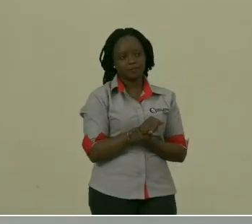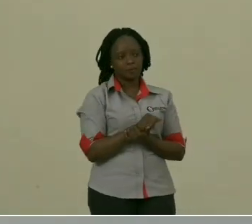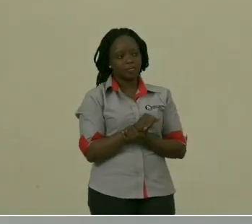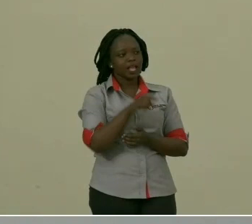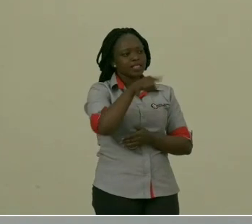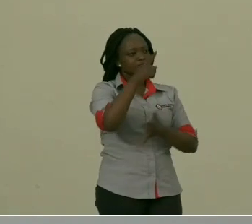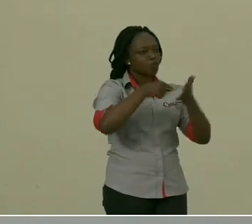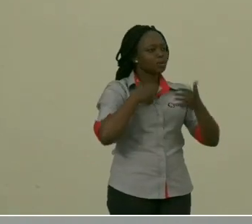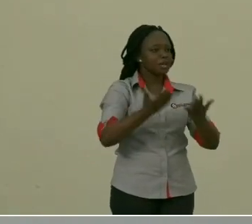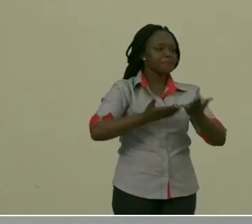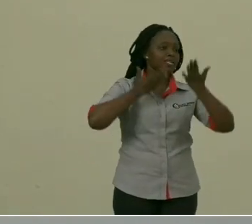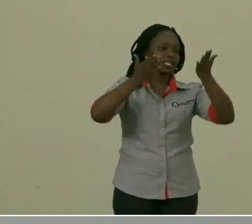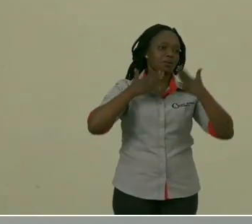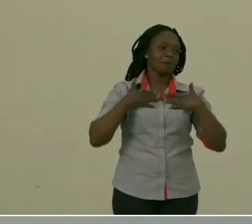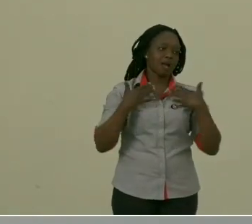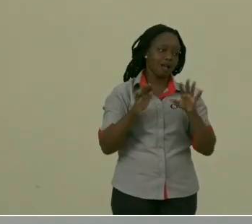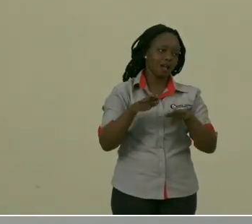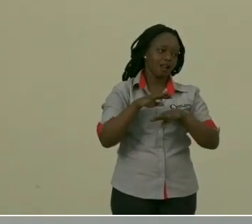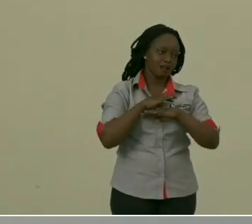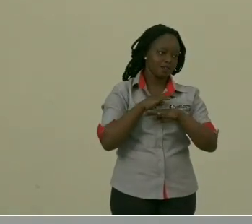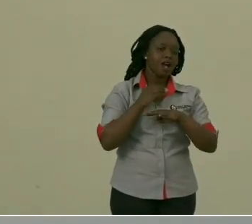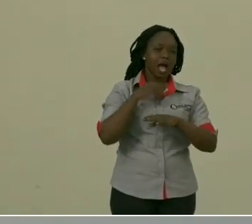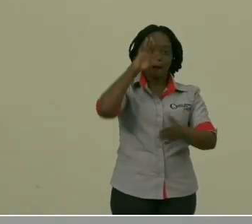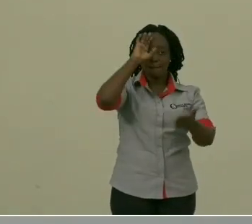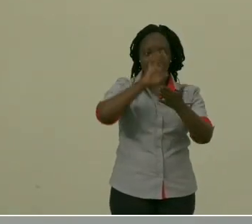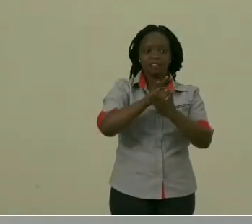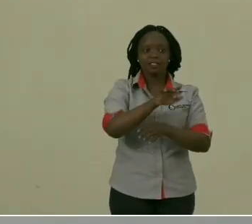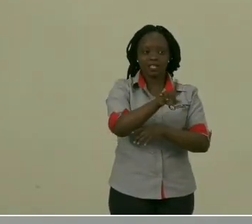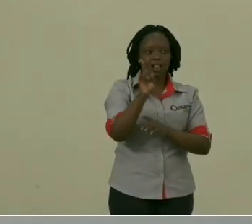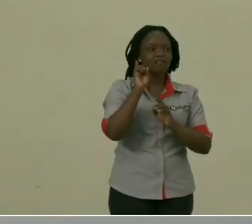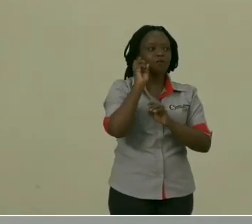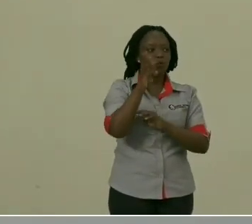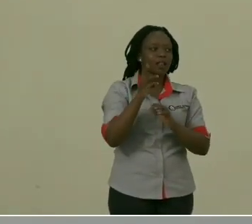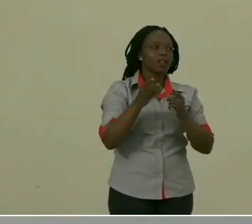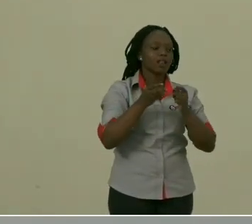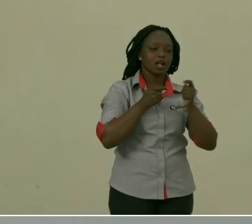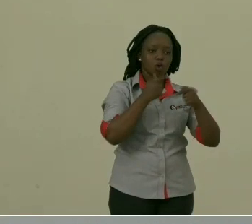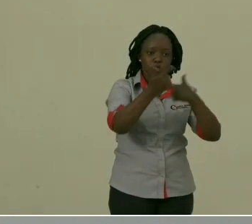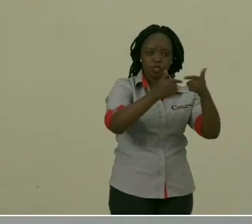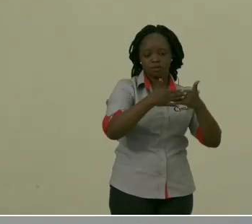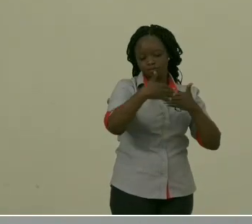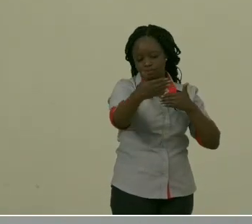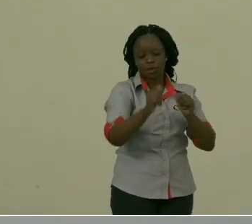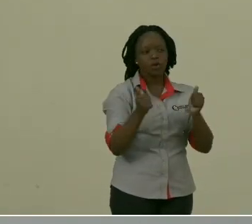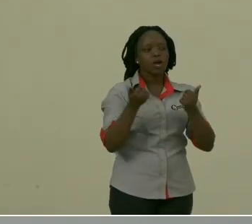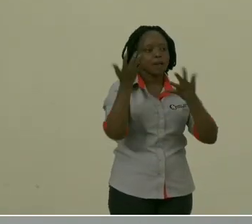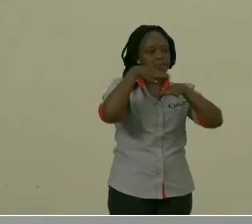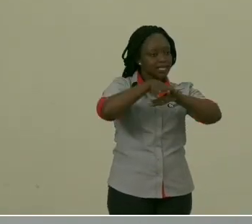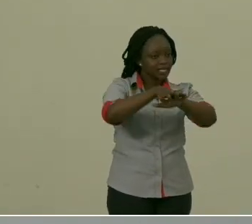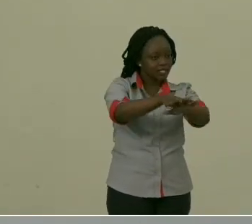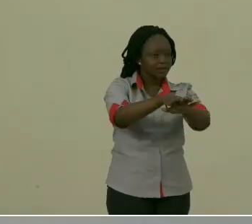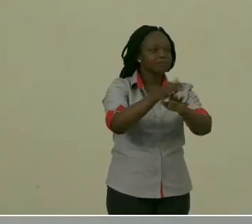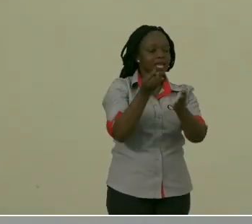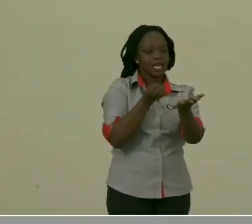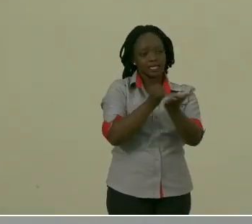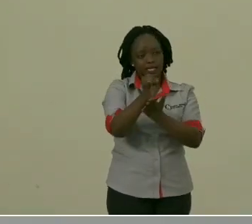So that's what I had for us. I believe that we are going to conduct ourselves with utmost dignity and decorum, and let's mainstream ethics and